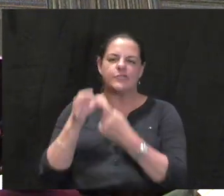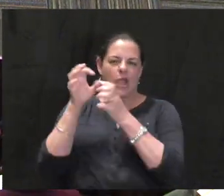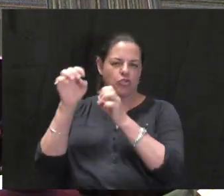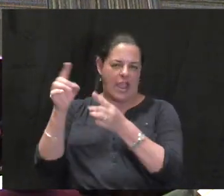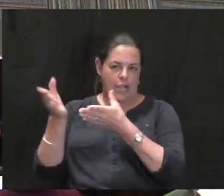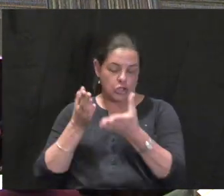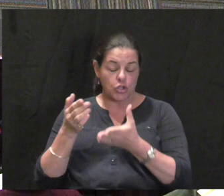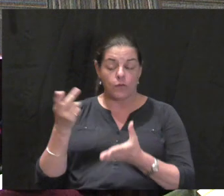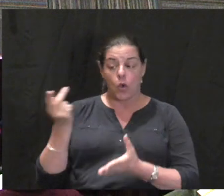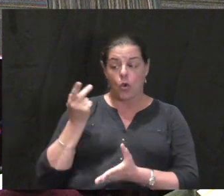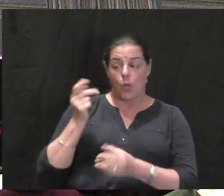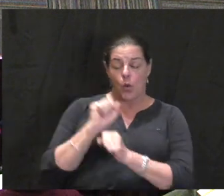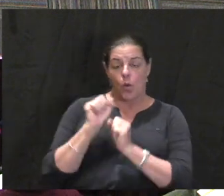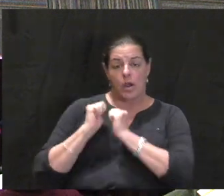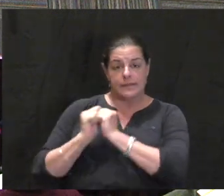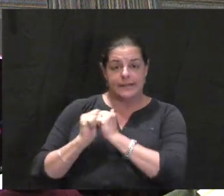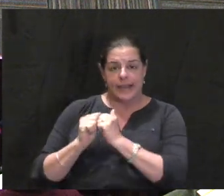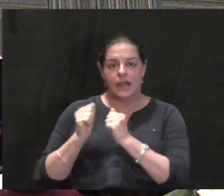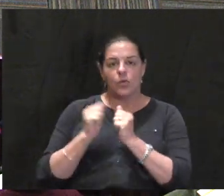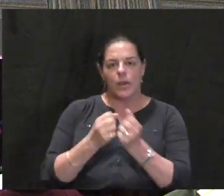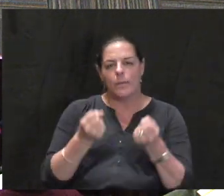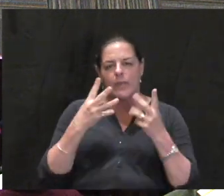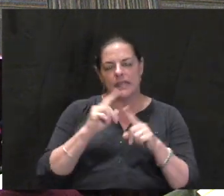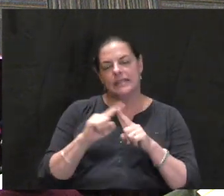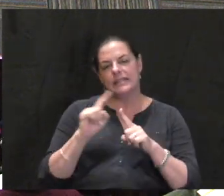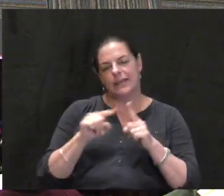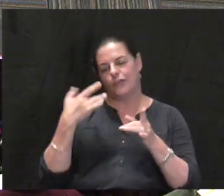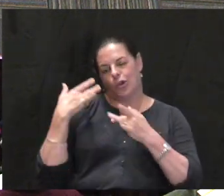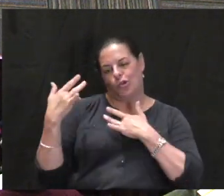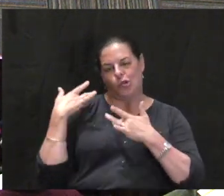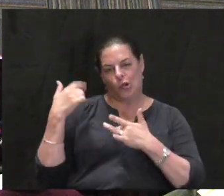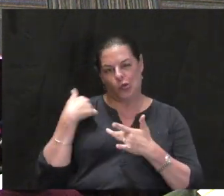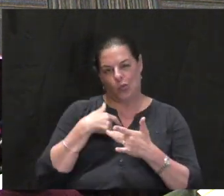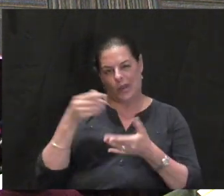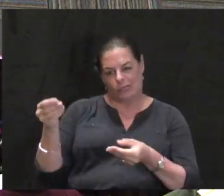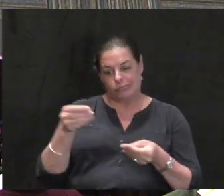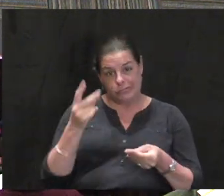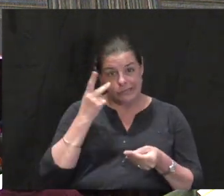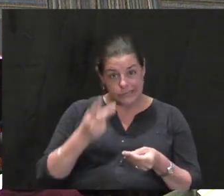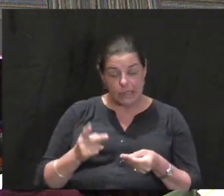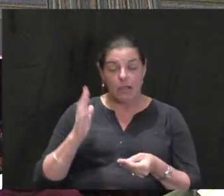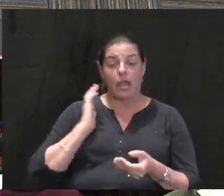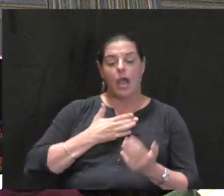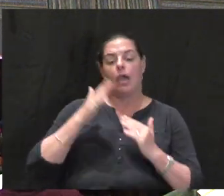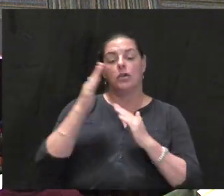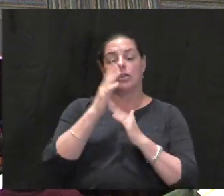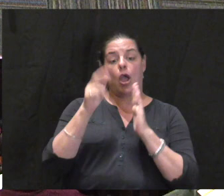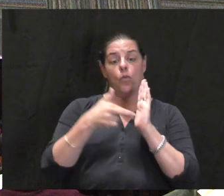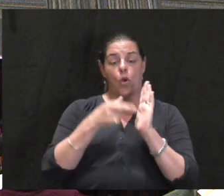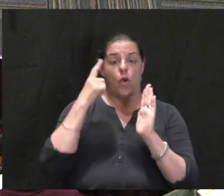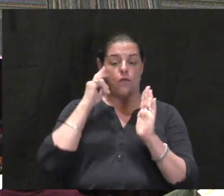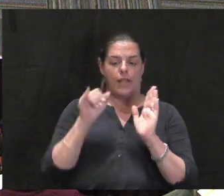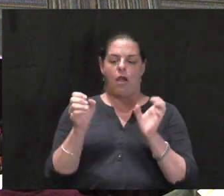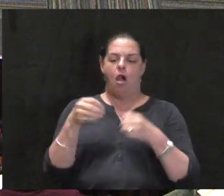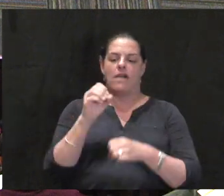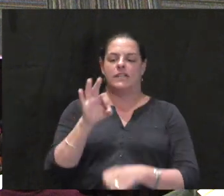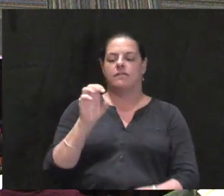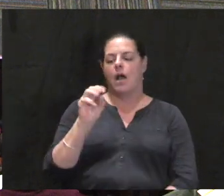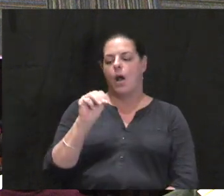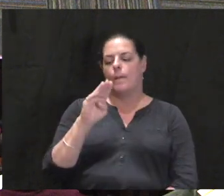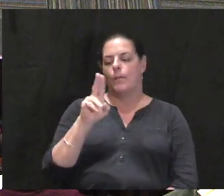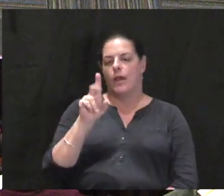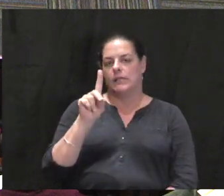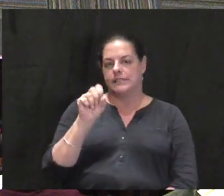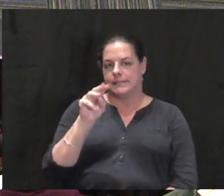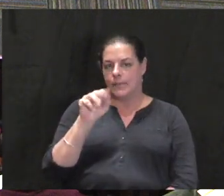serve as a resource for employees, for parents, students, And we hear concerns. We work